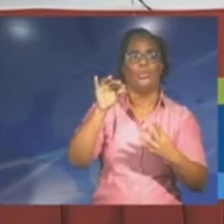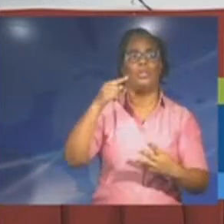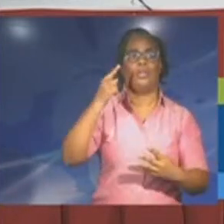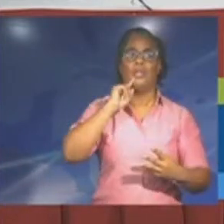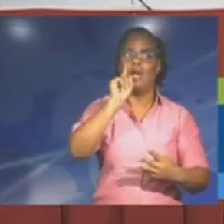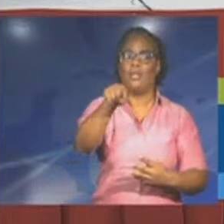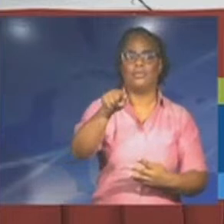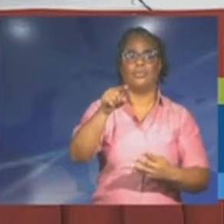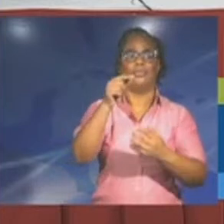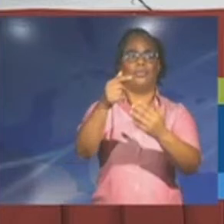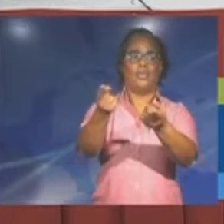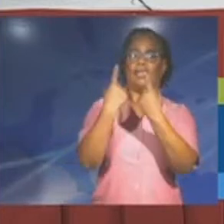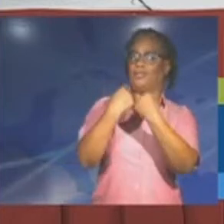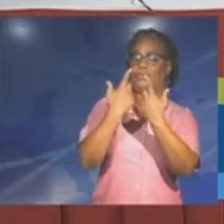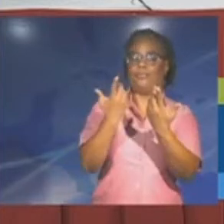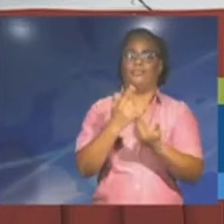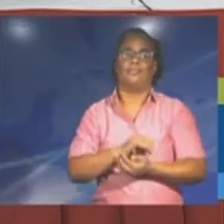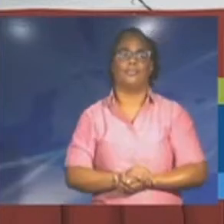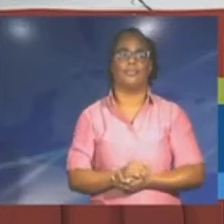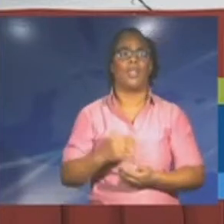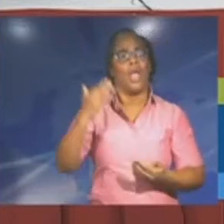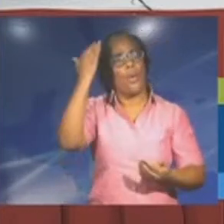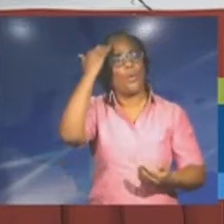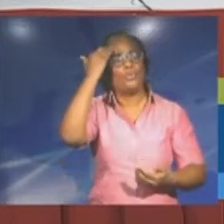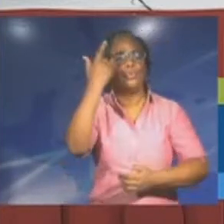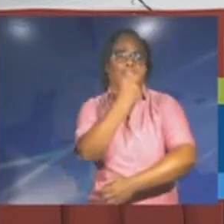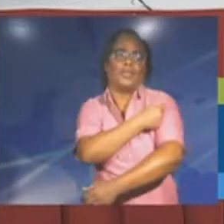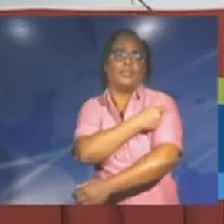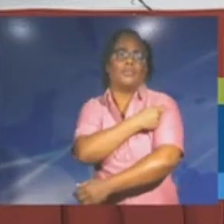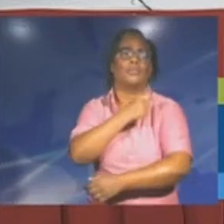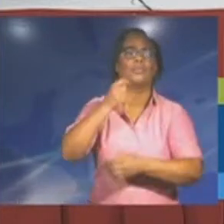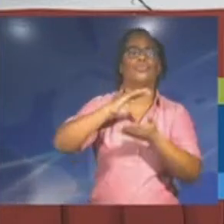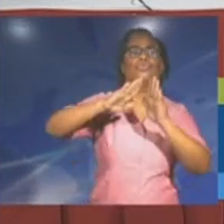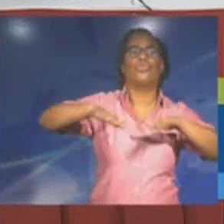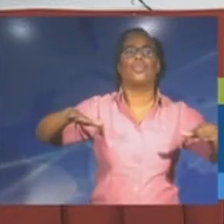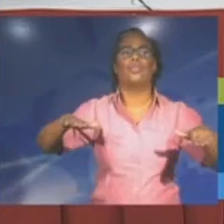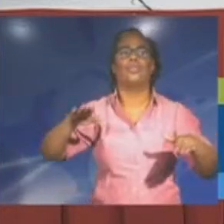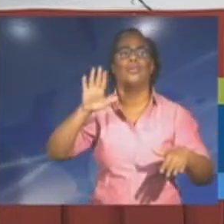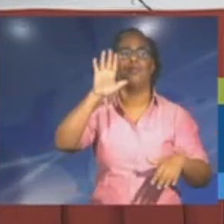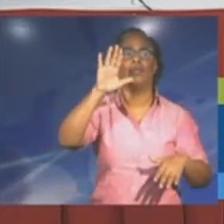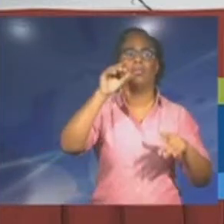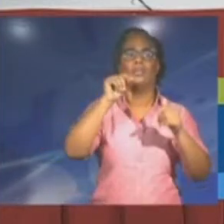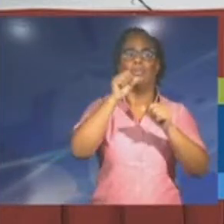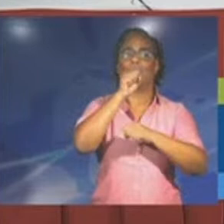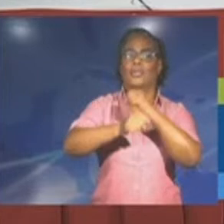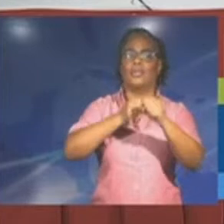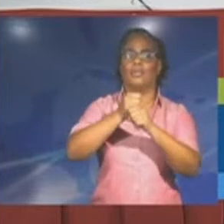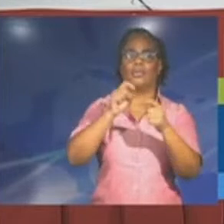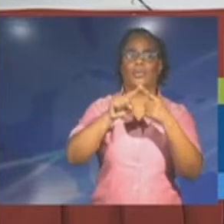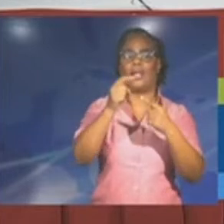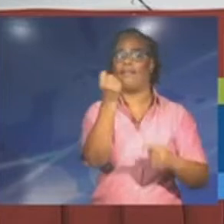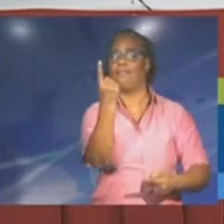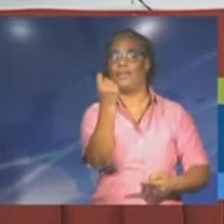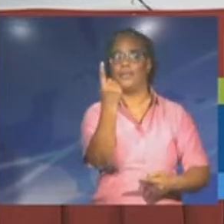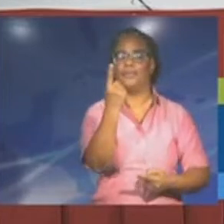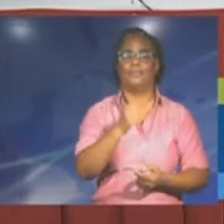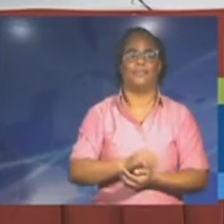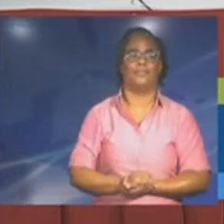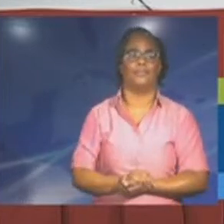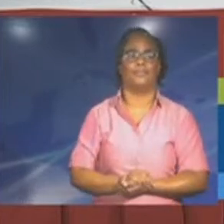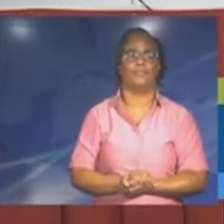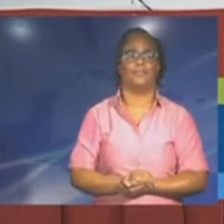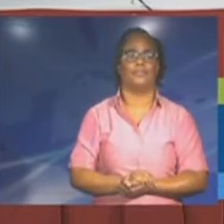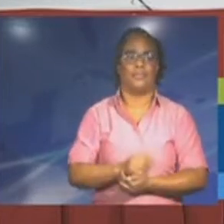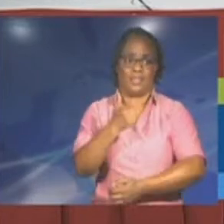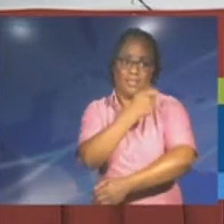the vaccines for the 5 to 11 in terms of the storage of these particular Pfizer vaccines. Are they the same for